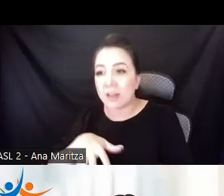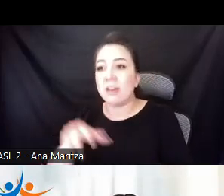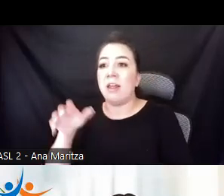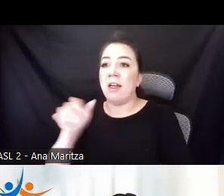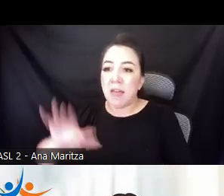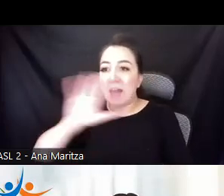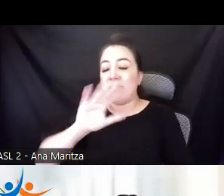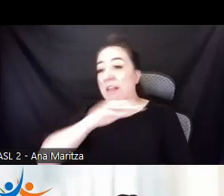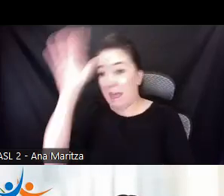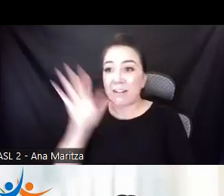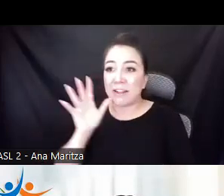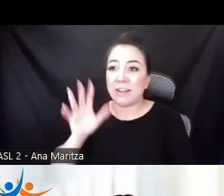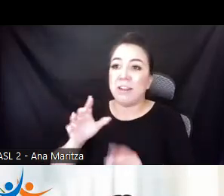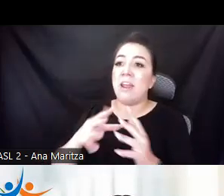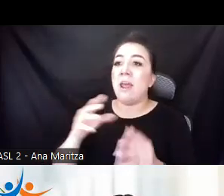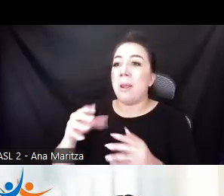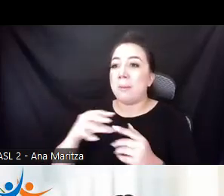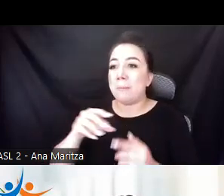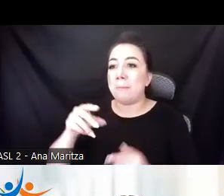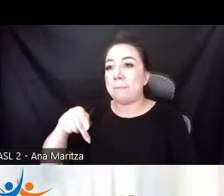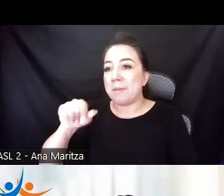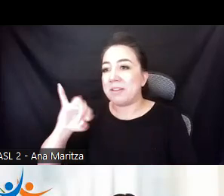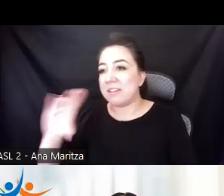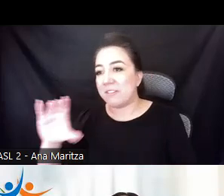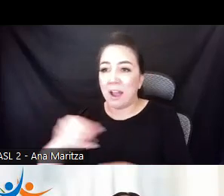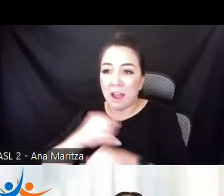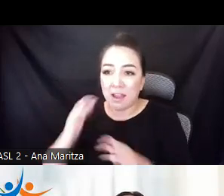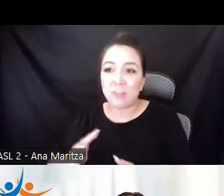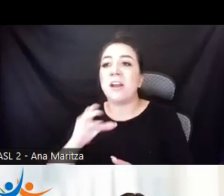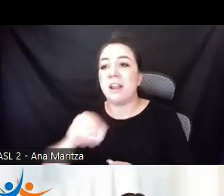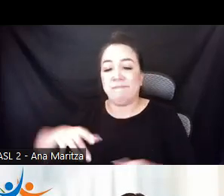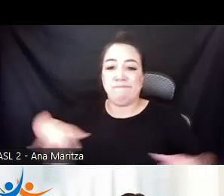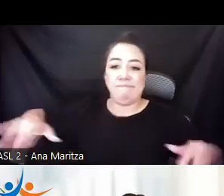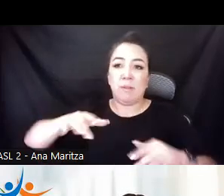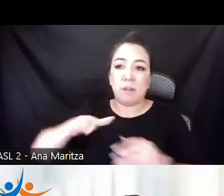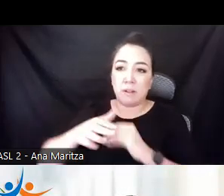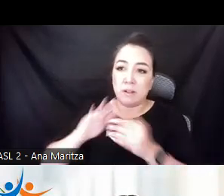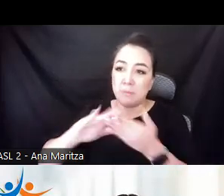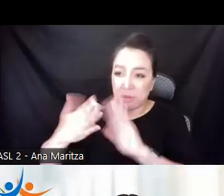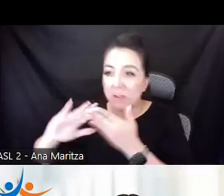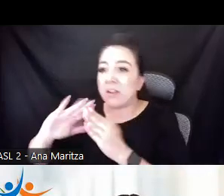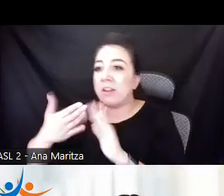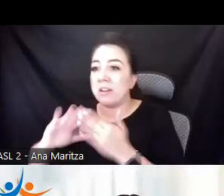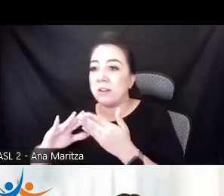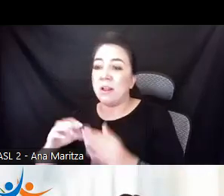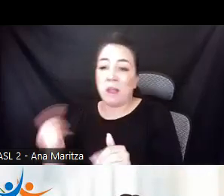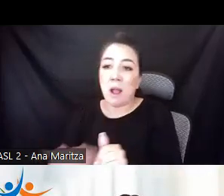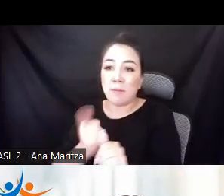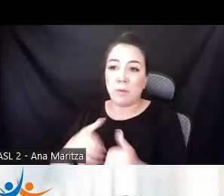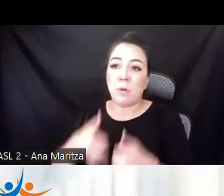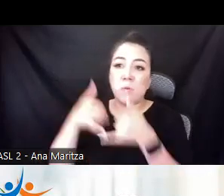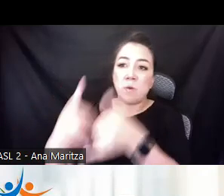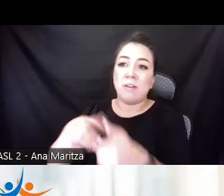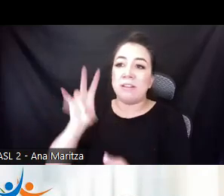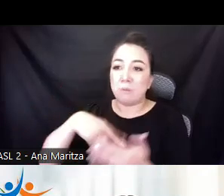Hawaiian or other Pacific Islander, and isolated and rural communities. As an update, we recently awarded 7